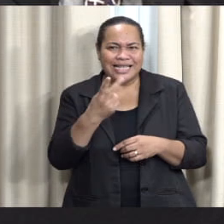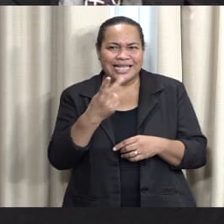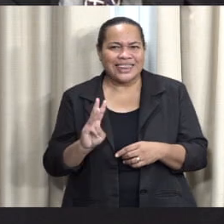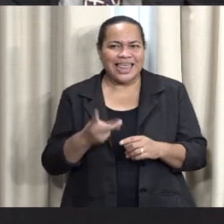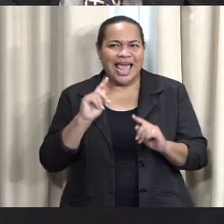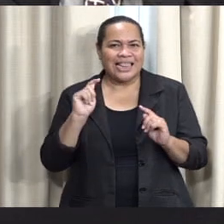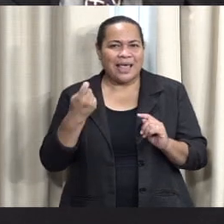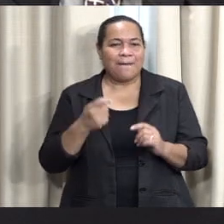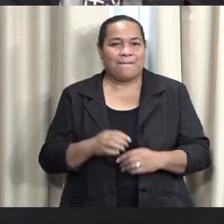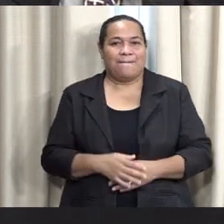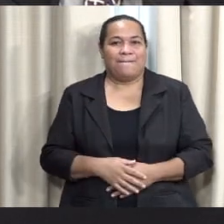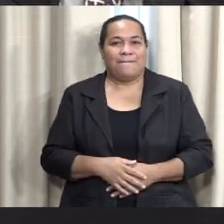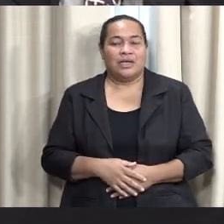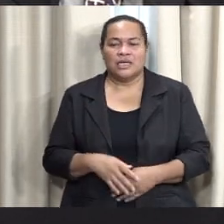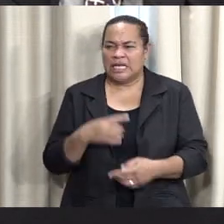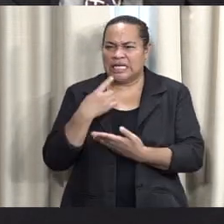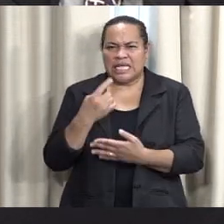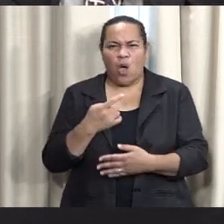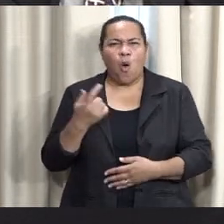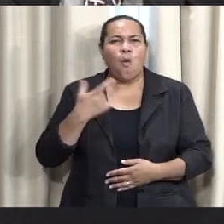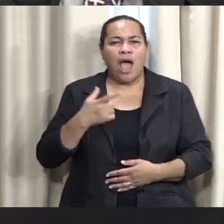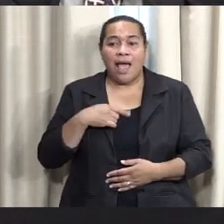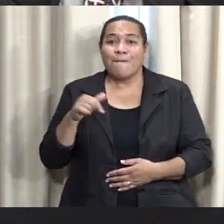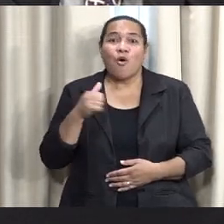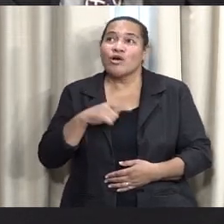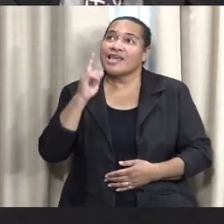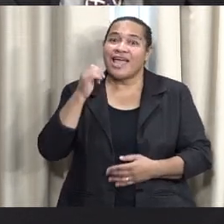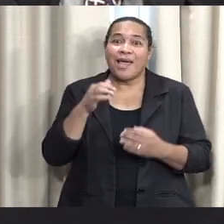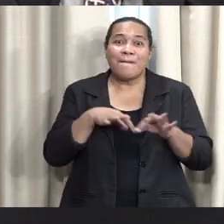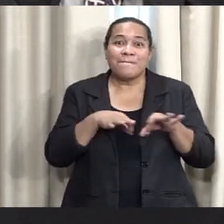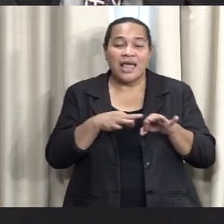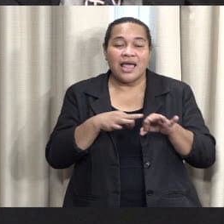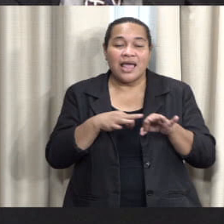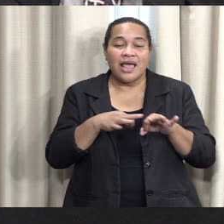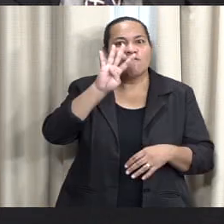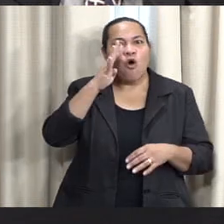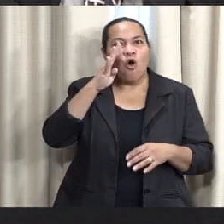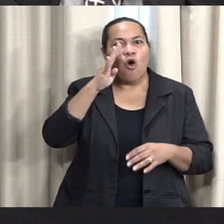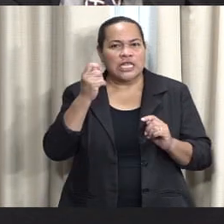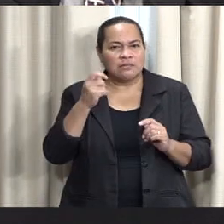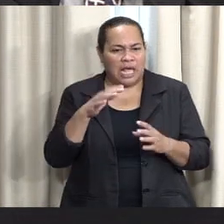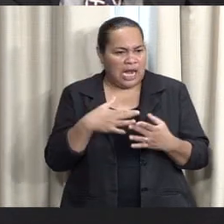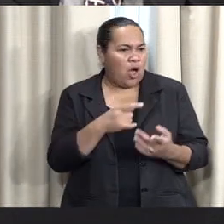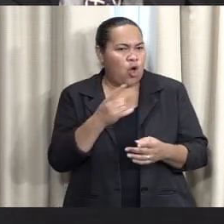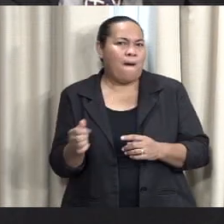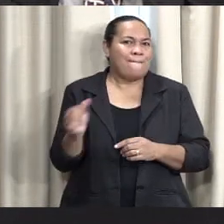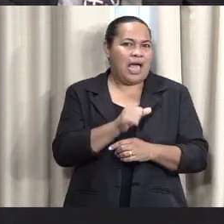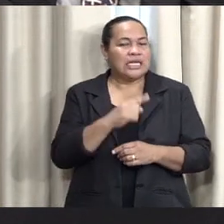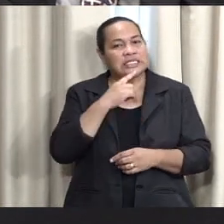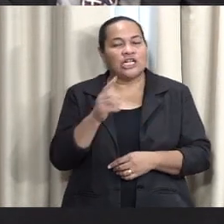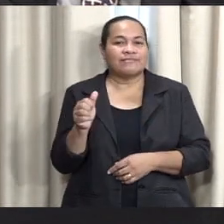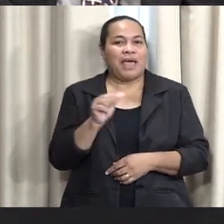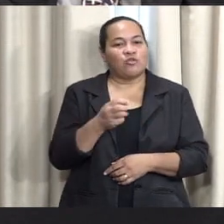that going back to 3-term format for schools is a regressive step. Minister, do you have any comments on that?